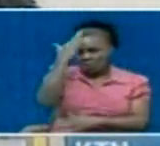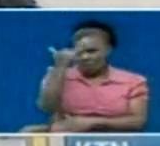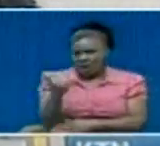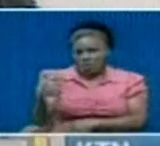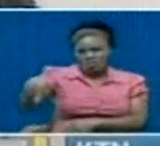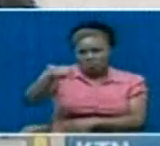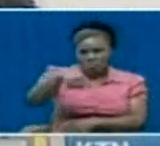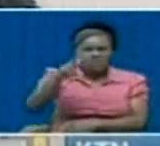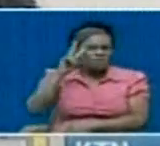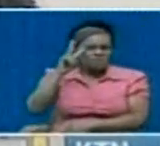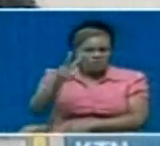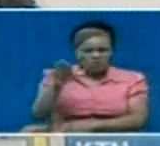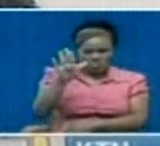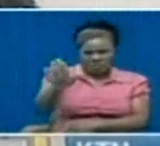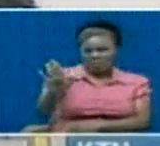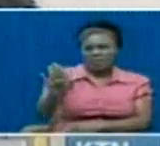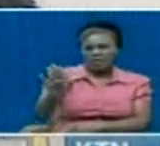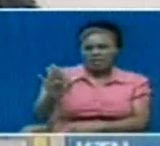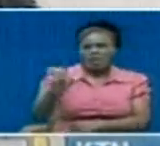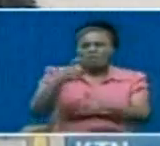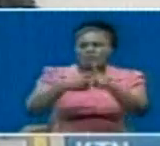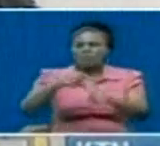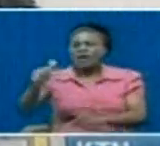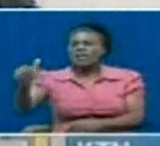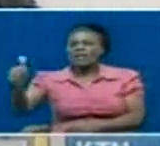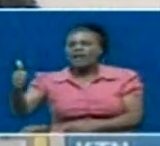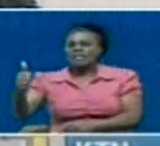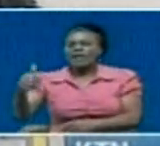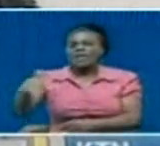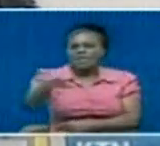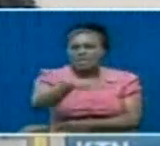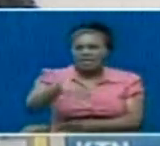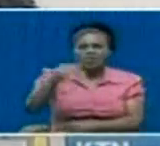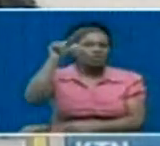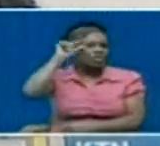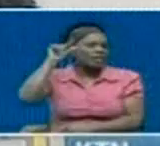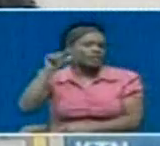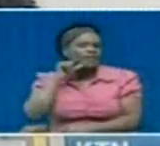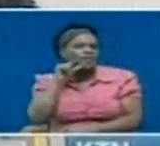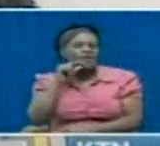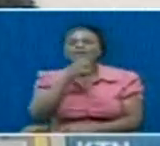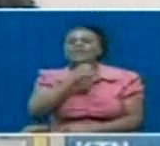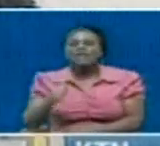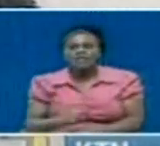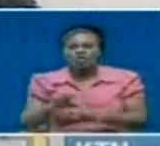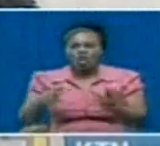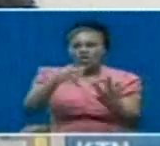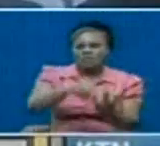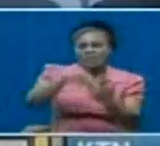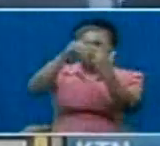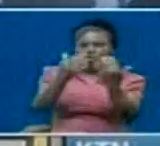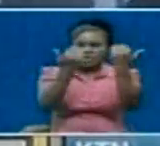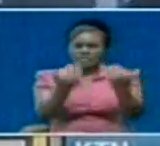we tend to view their appointments from a narrow prism of gender, age, or special